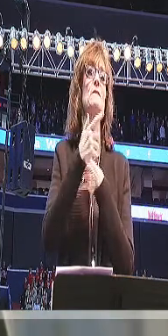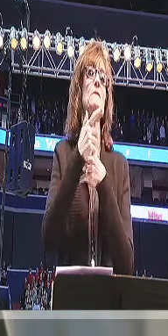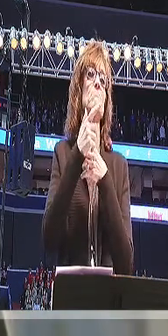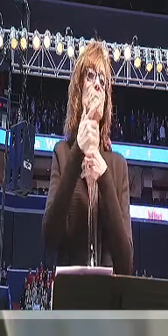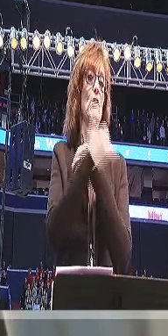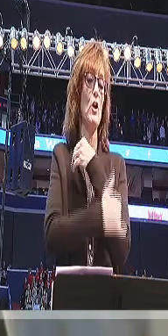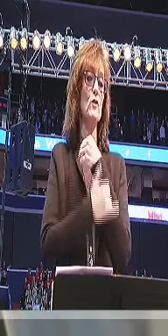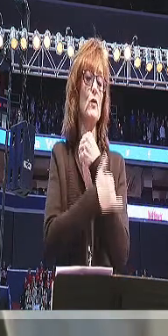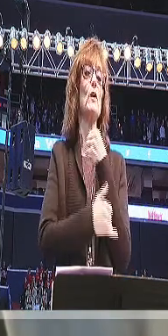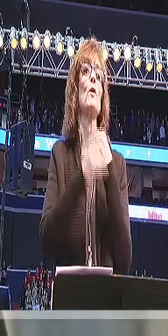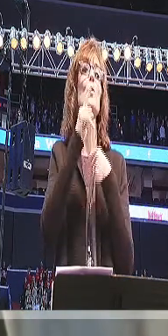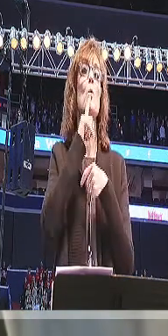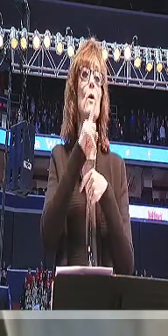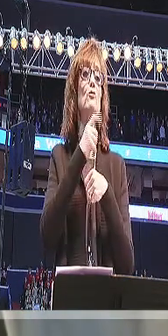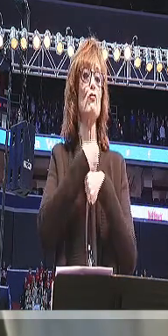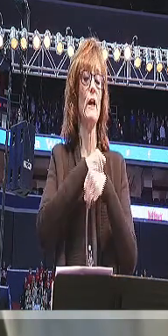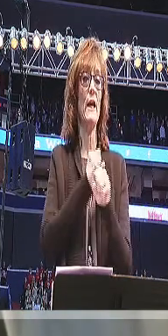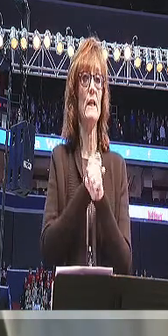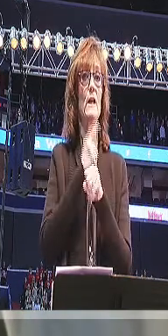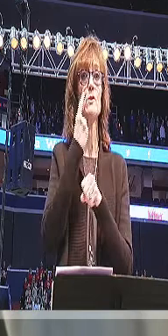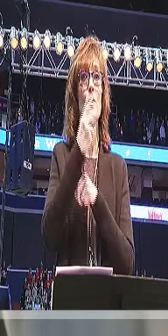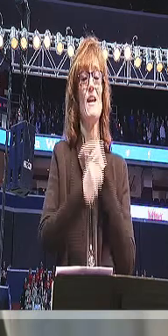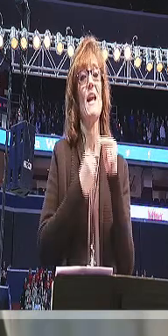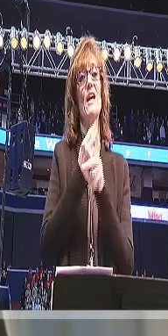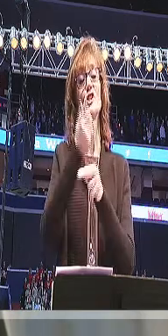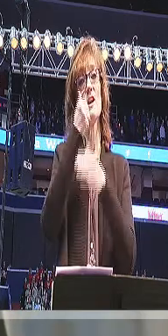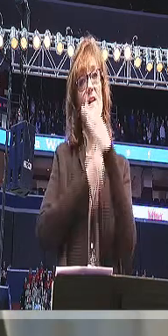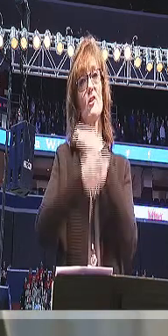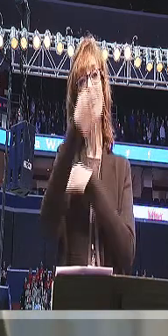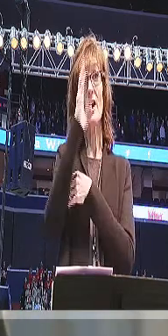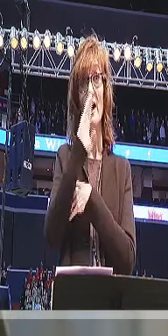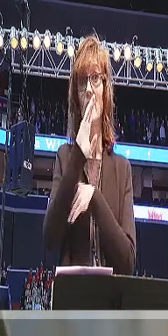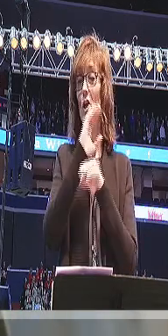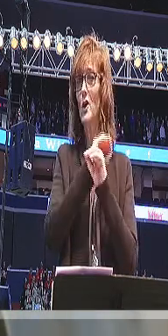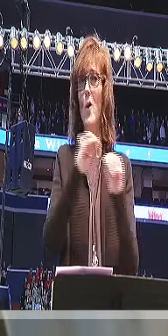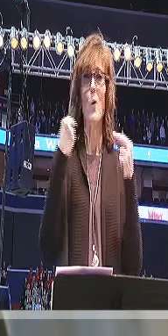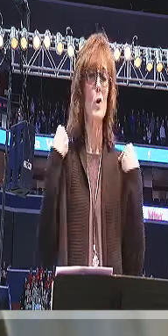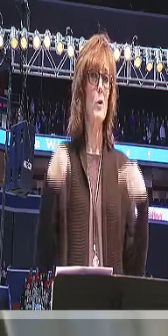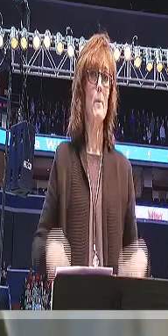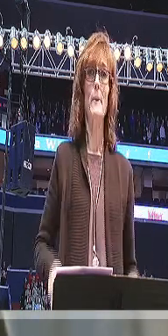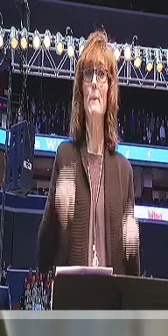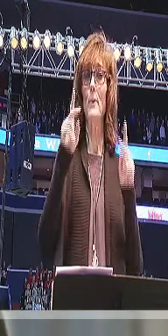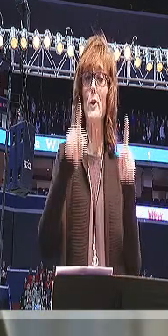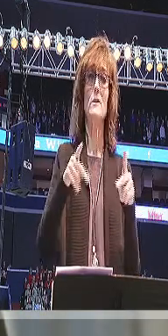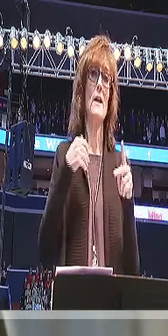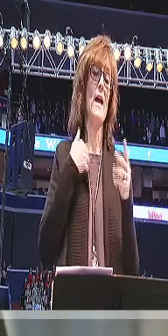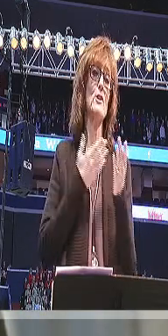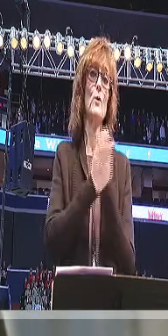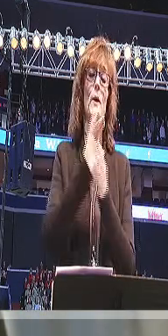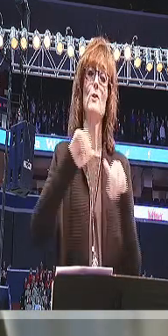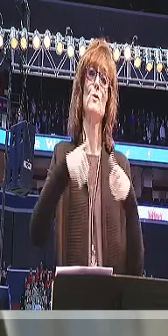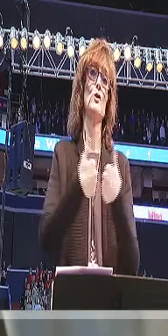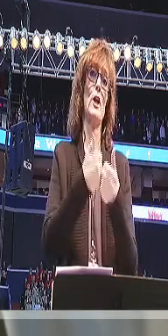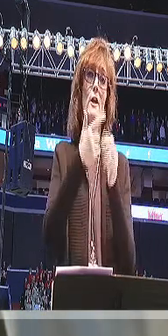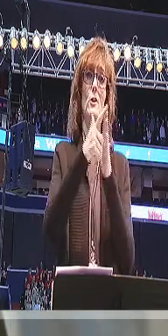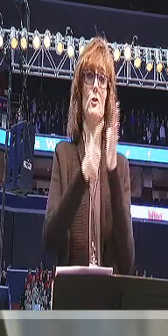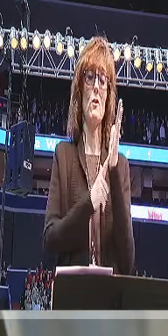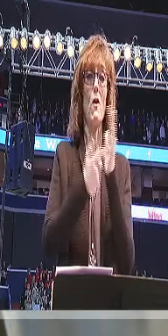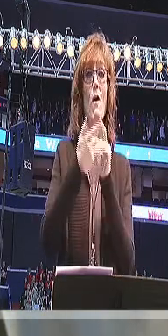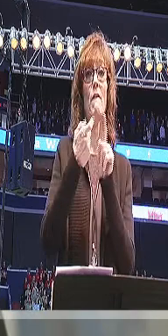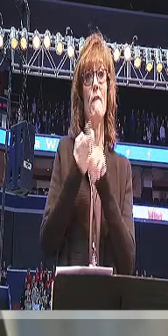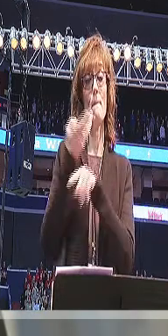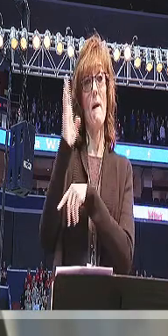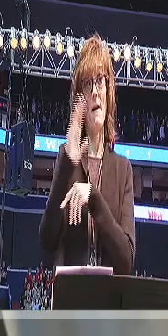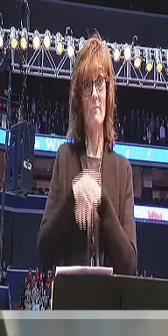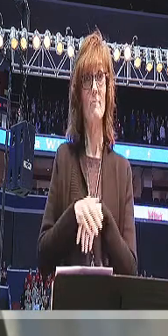God, and that no human authority has the right to challenge the law of God.